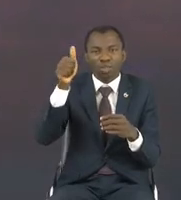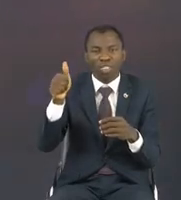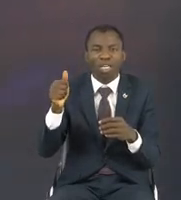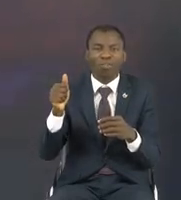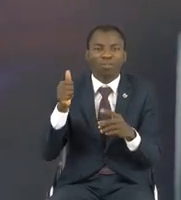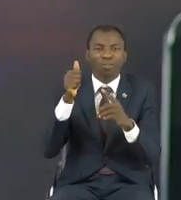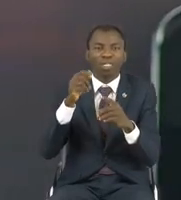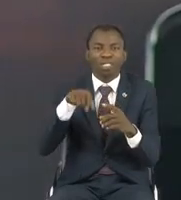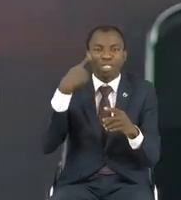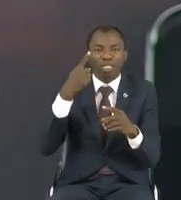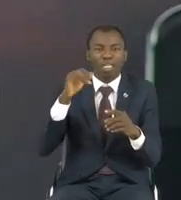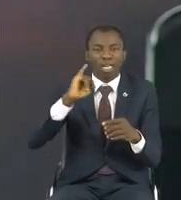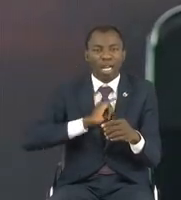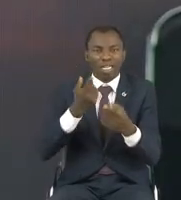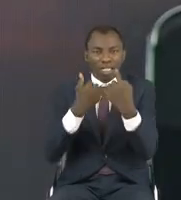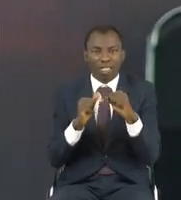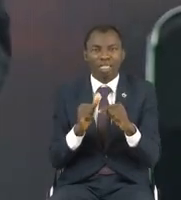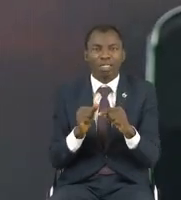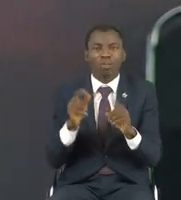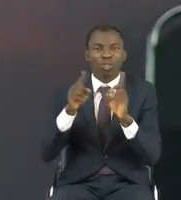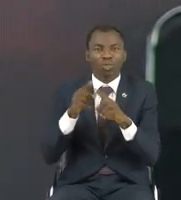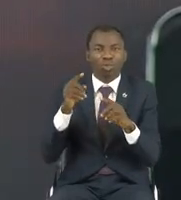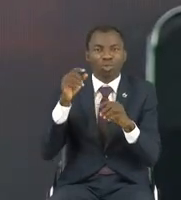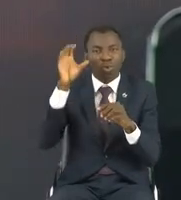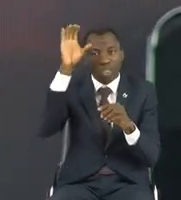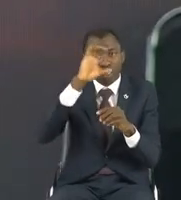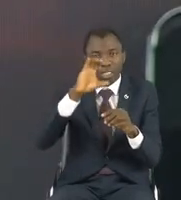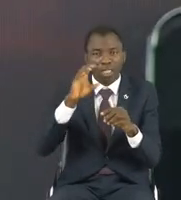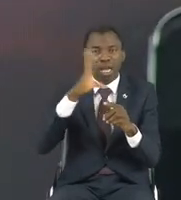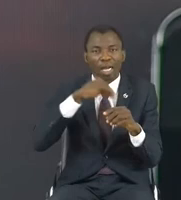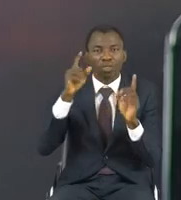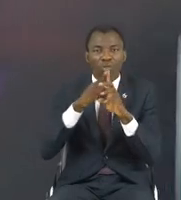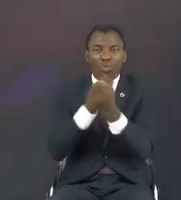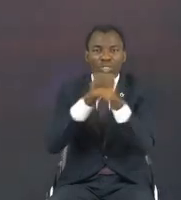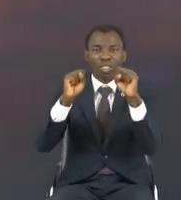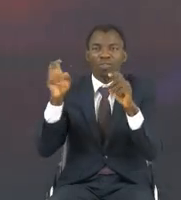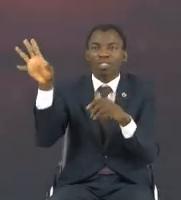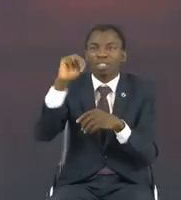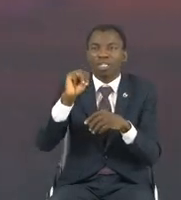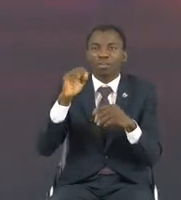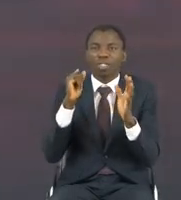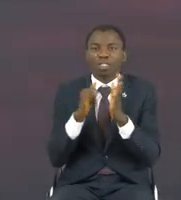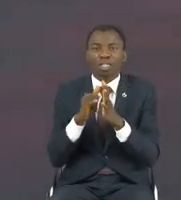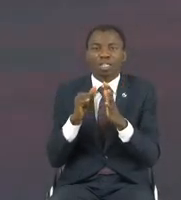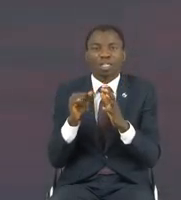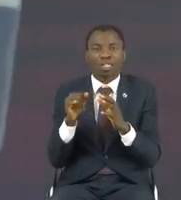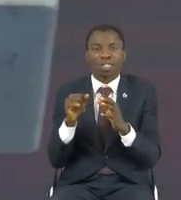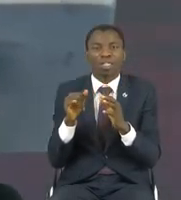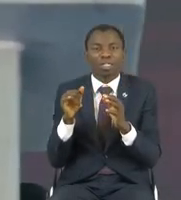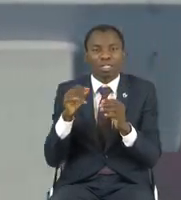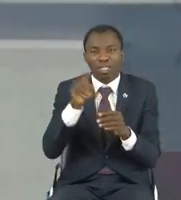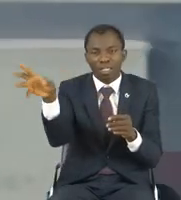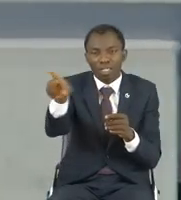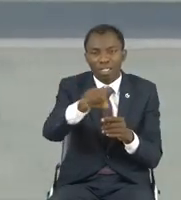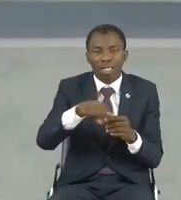I came to seek and to save them that are lost.